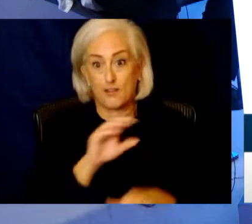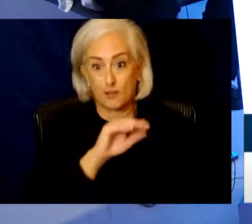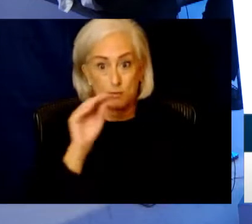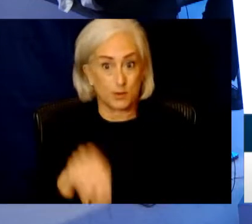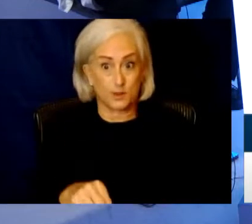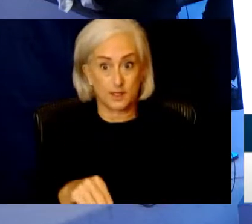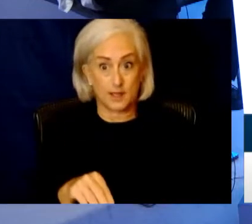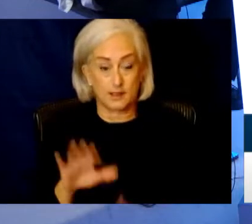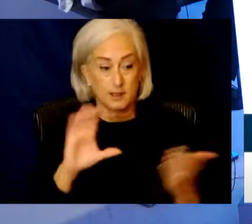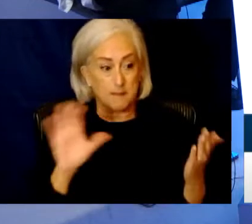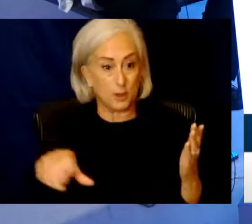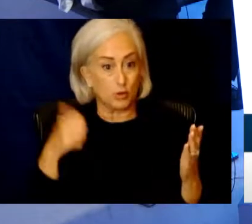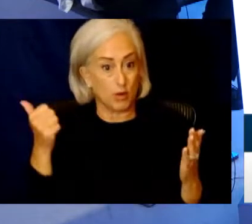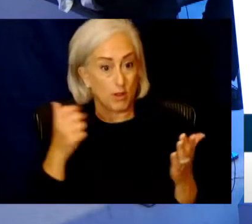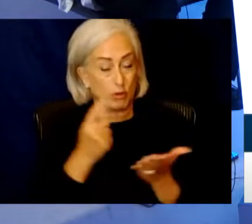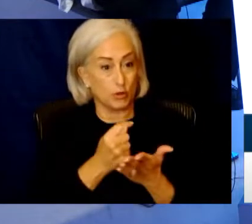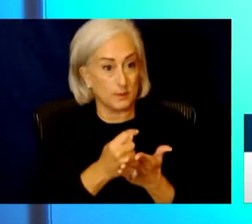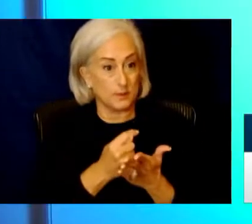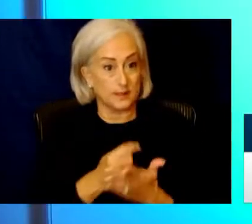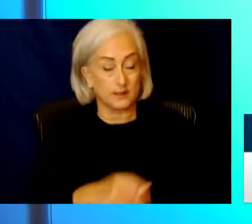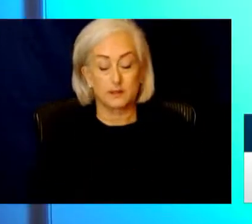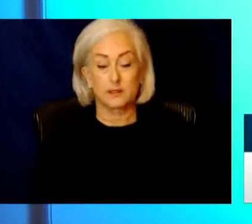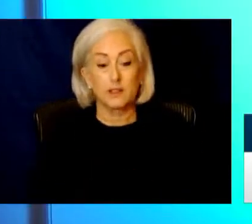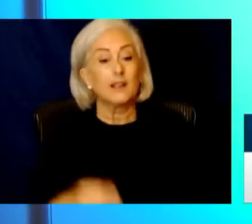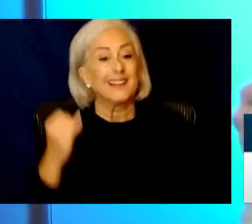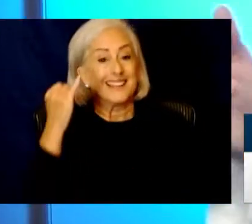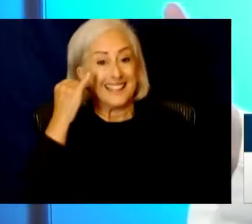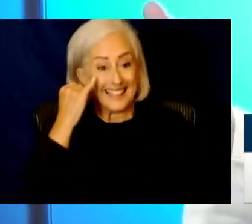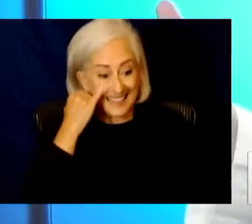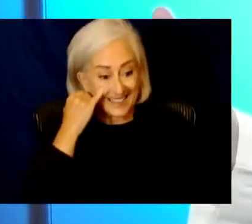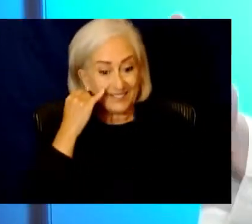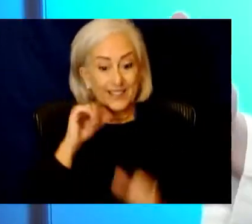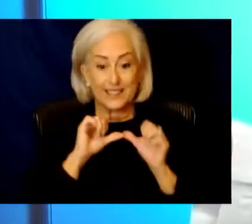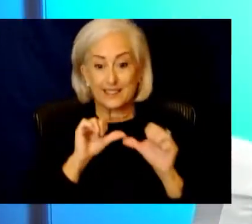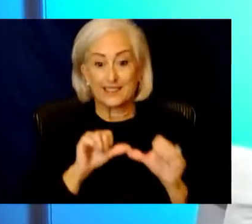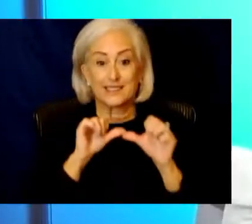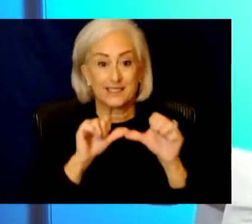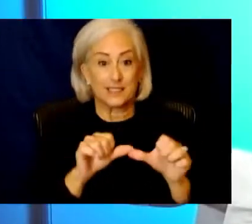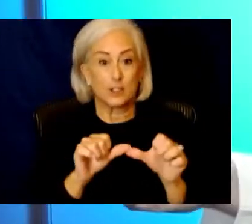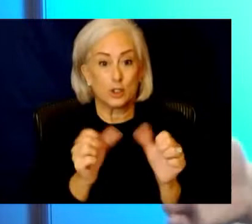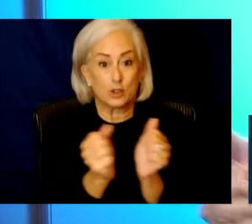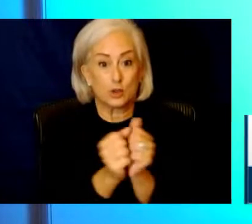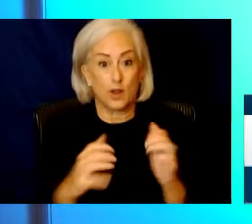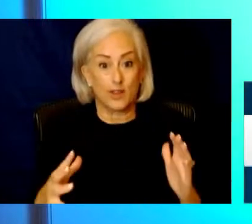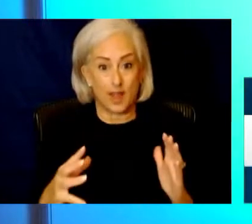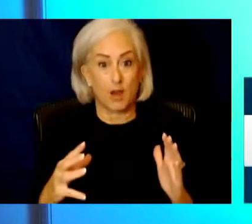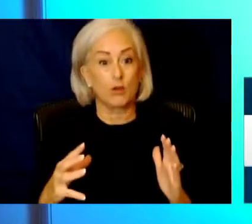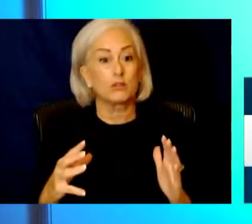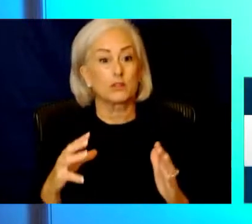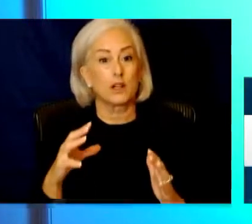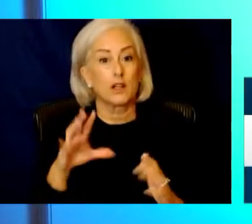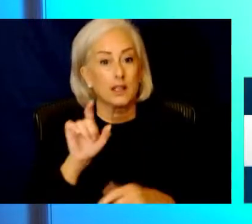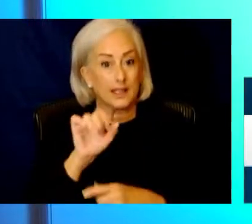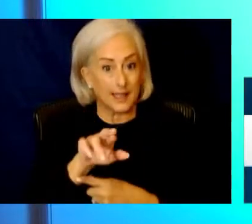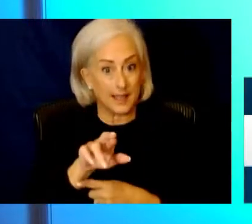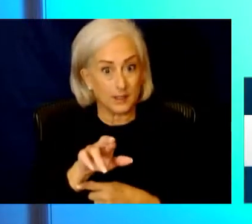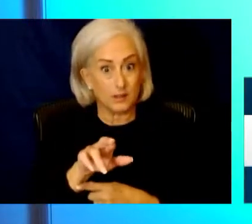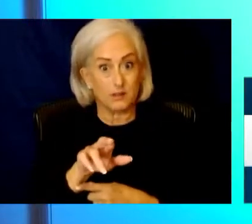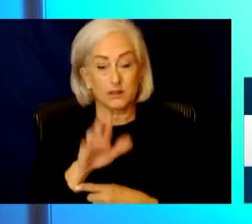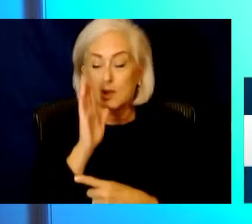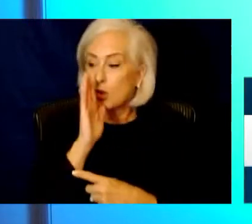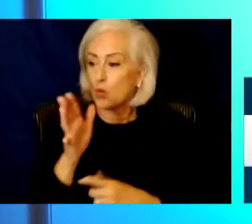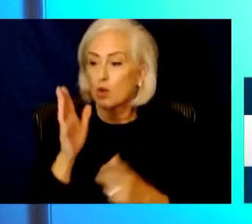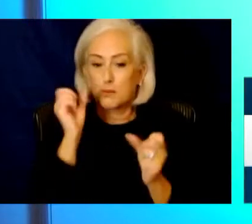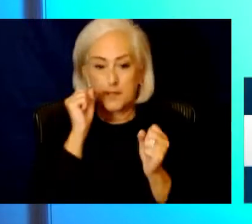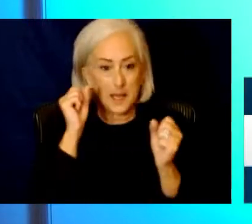If the data, like I talked about earlier, if the durability is there and they sustain this complete pathologic response, it's going to be amazing. We